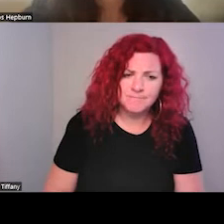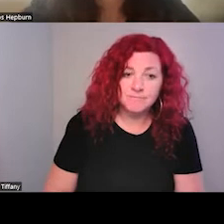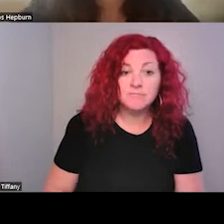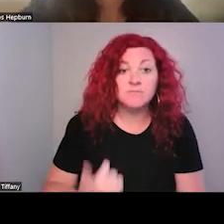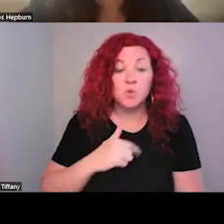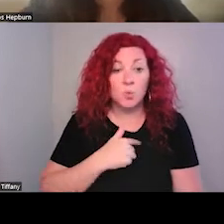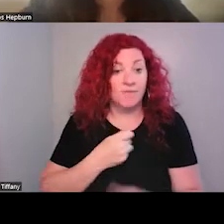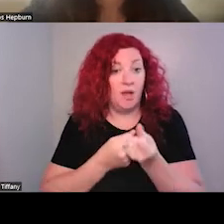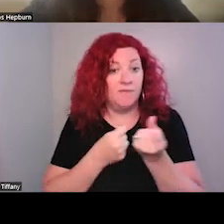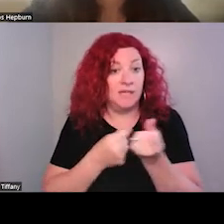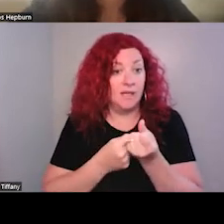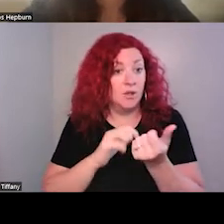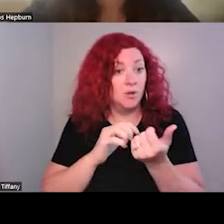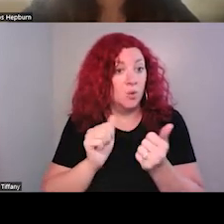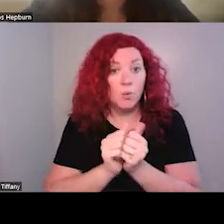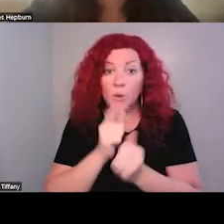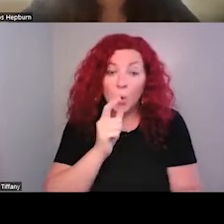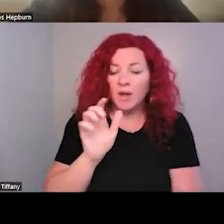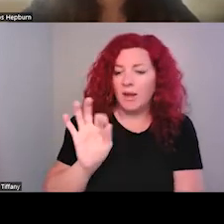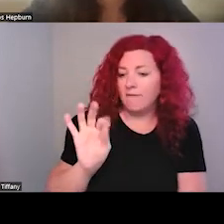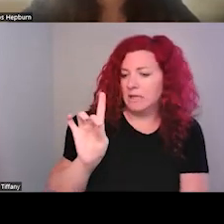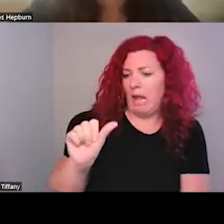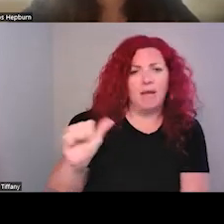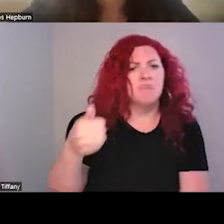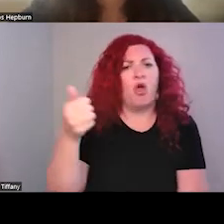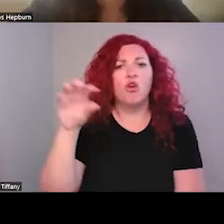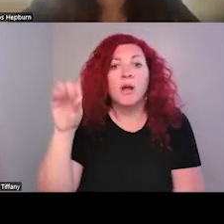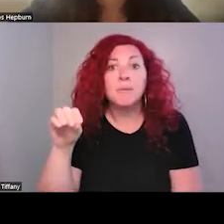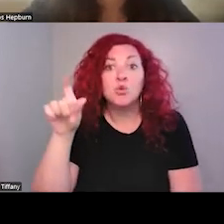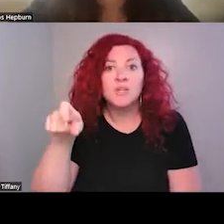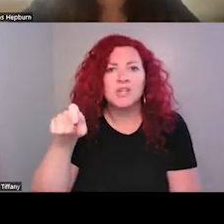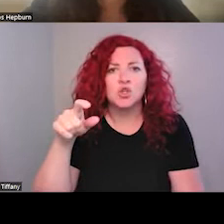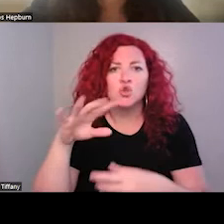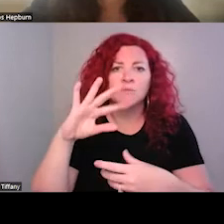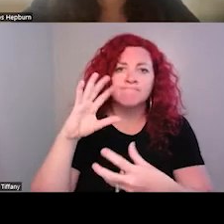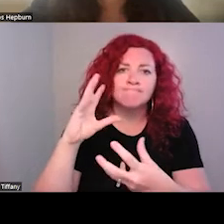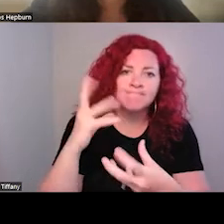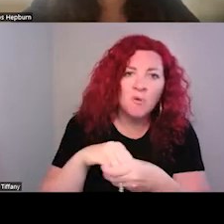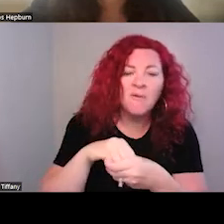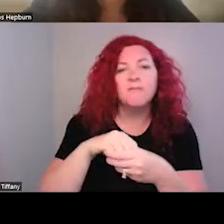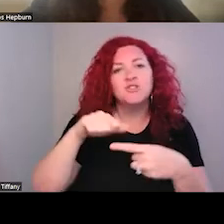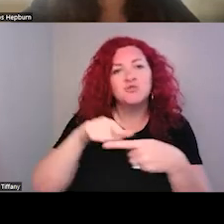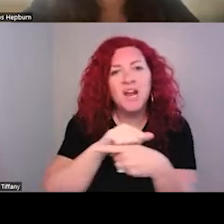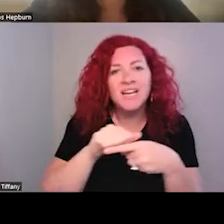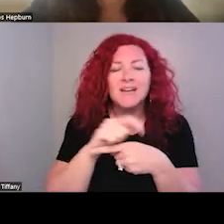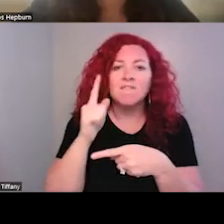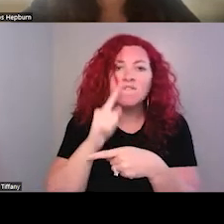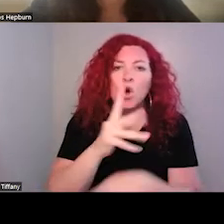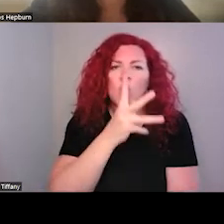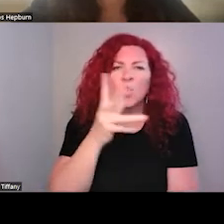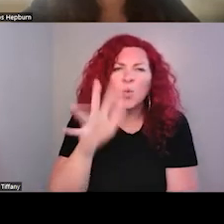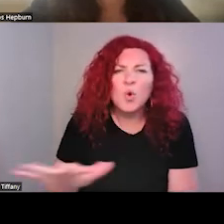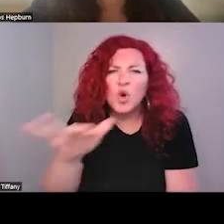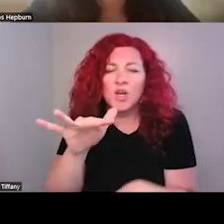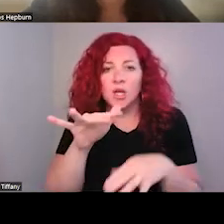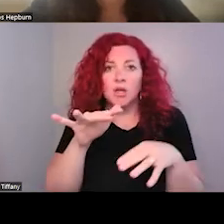advocated with FDA and others that you need to institute training for these rural primary care physicians. And, what are